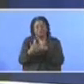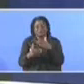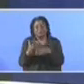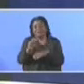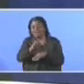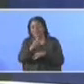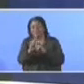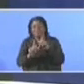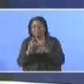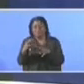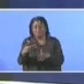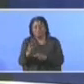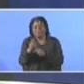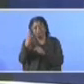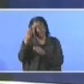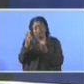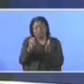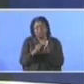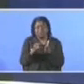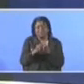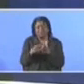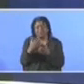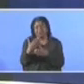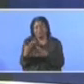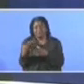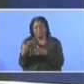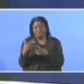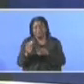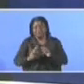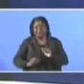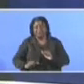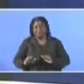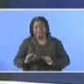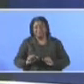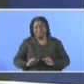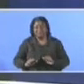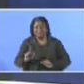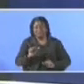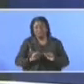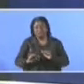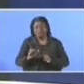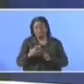criminal offenses, along with several seizures made by customs officers. Well, now to New